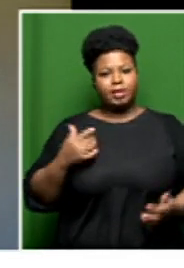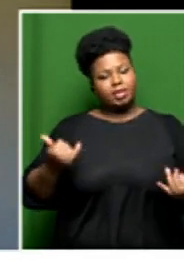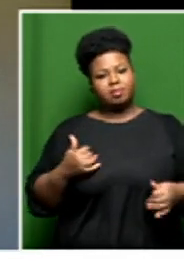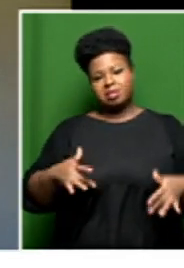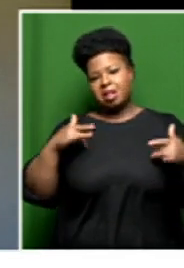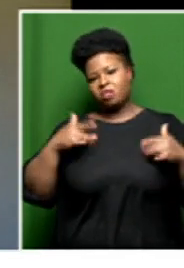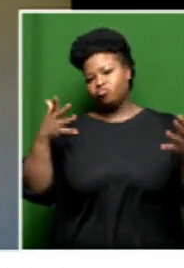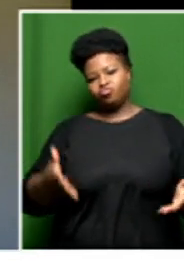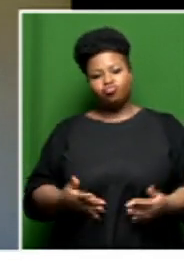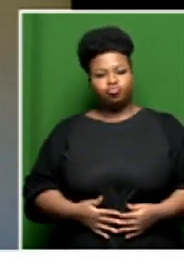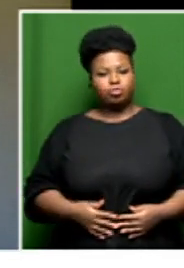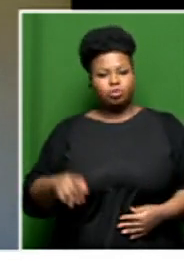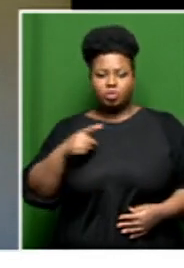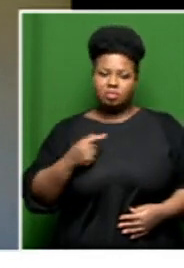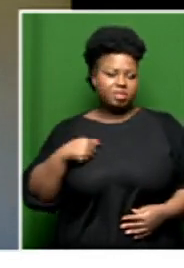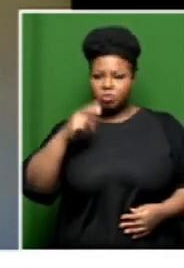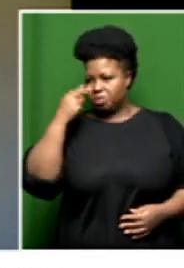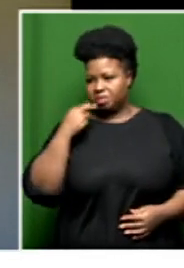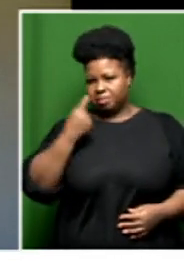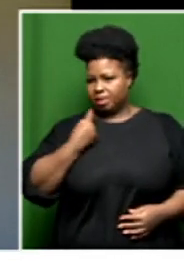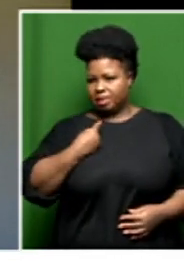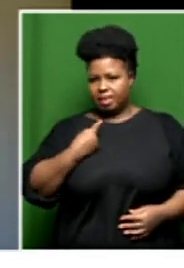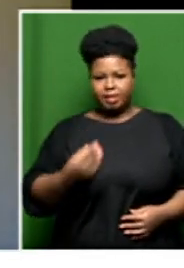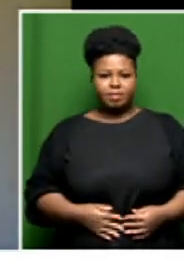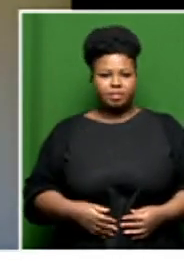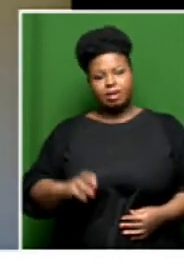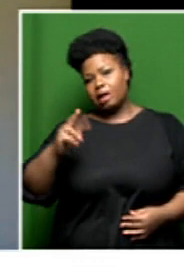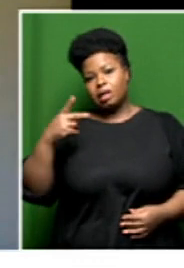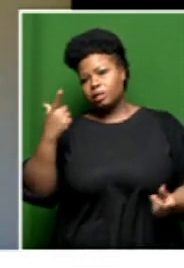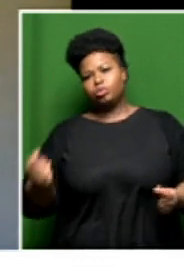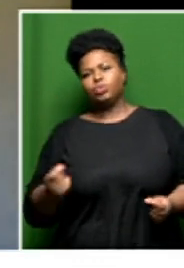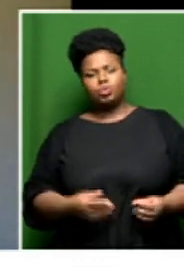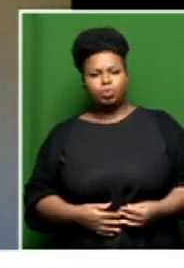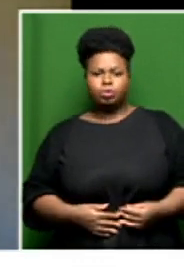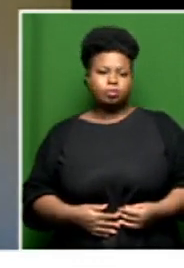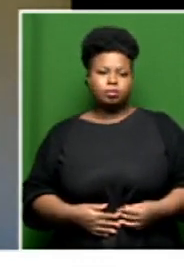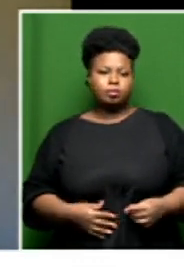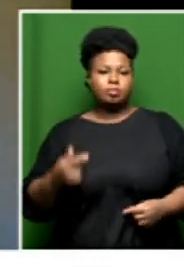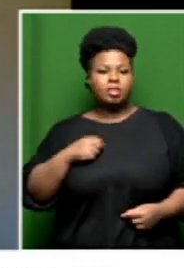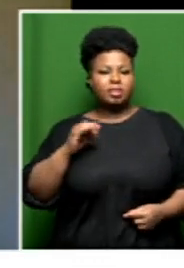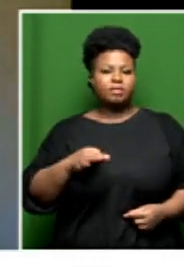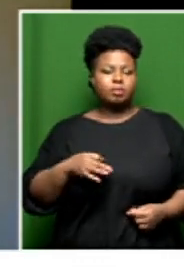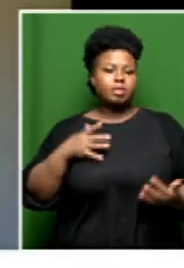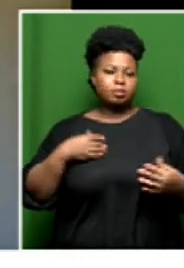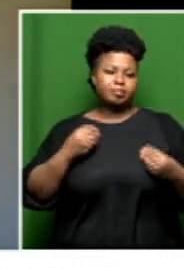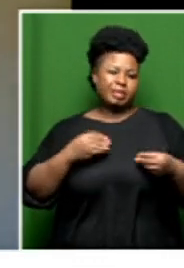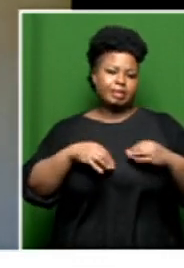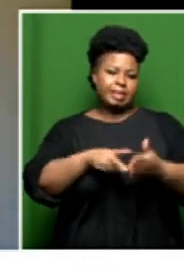a way of life for me that I don't see myself elsewhere, and if I do, it has to incorporate